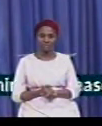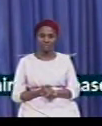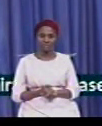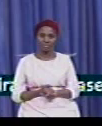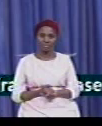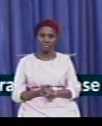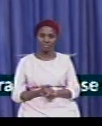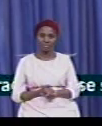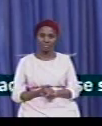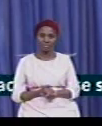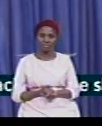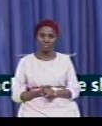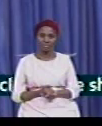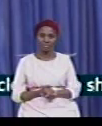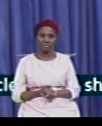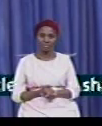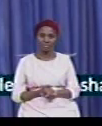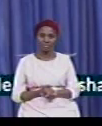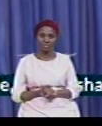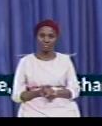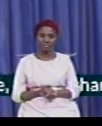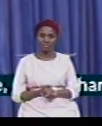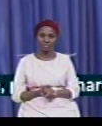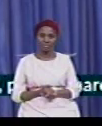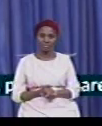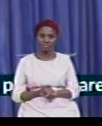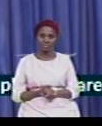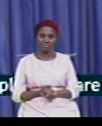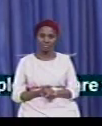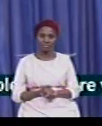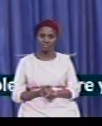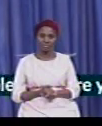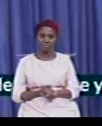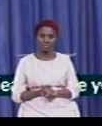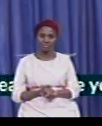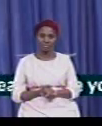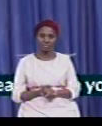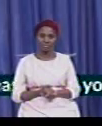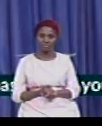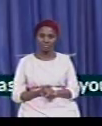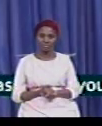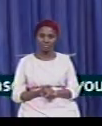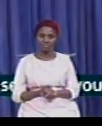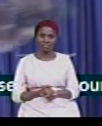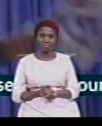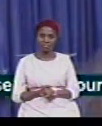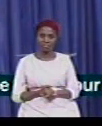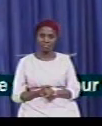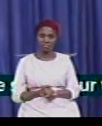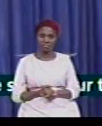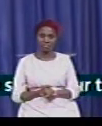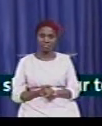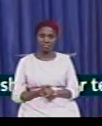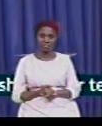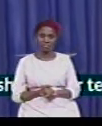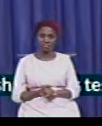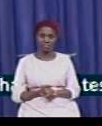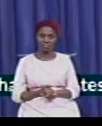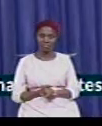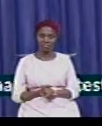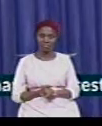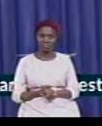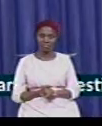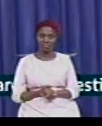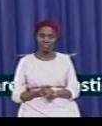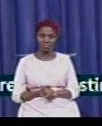ndan yakopo adom Saturday na Papa bom pa ye no empa ye di last no